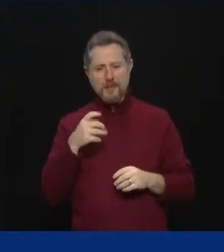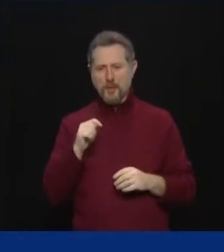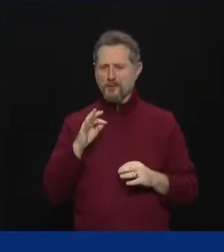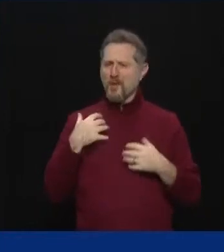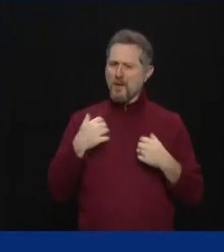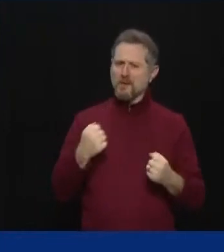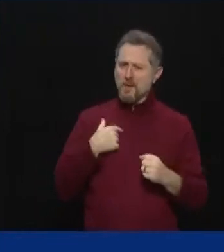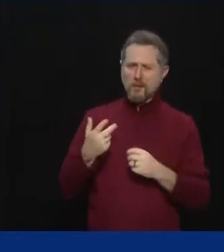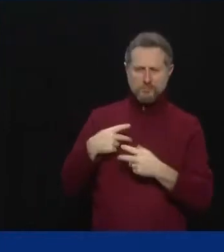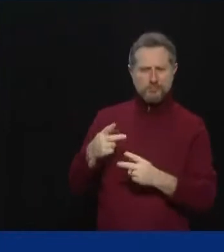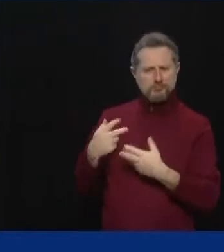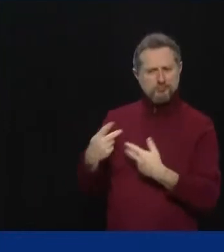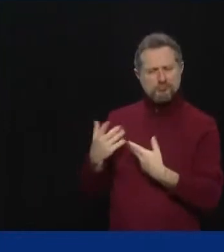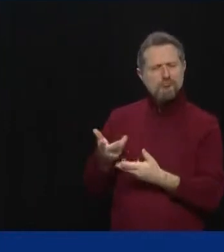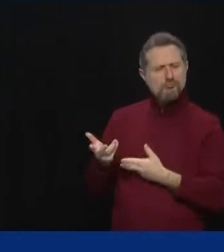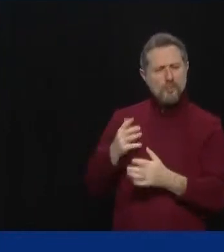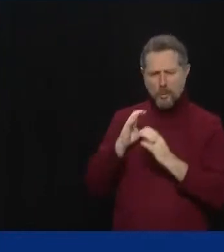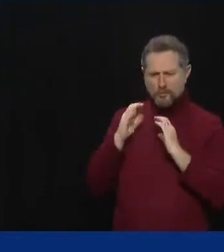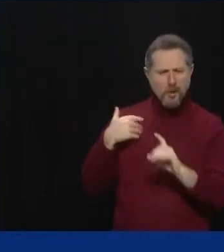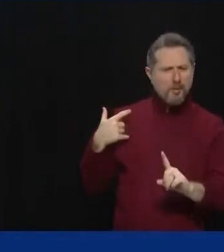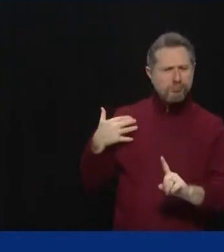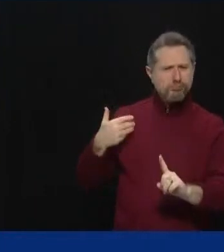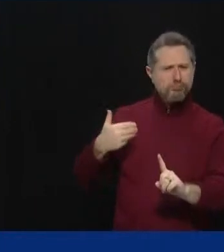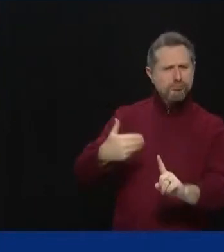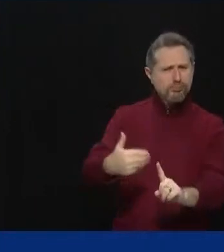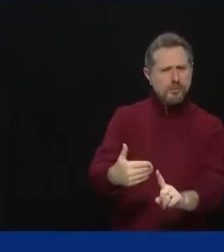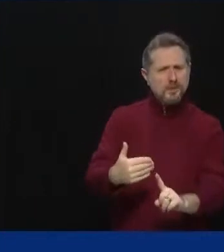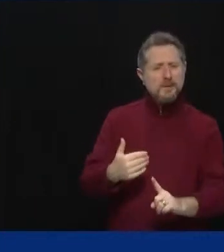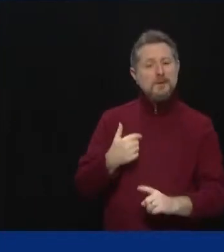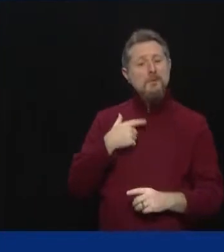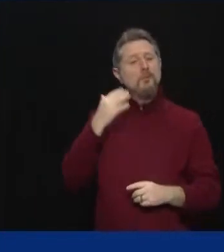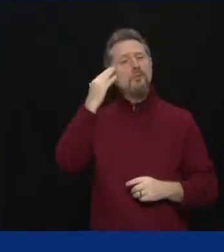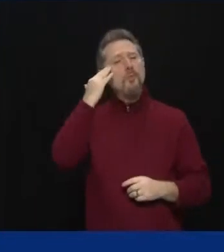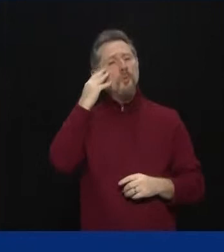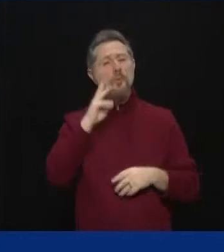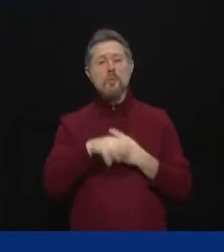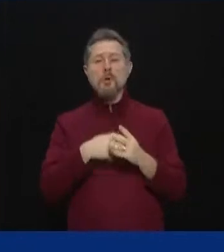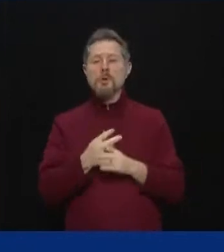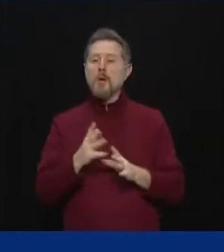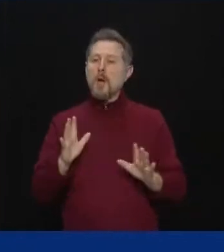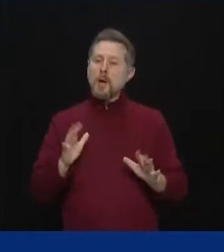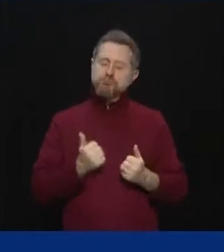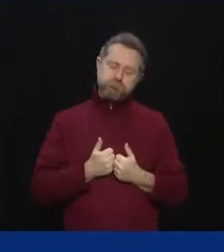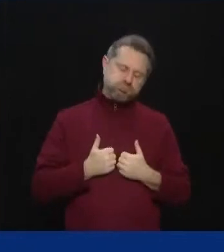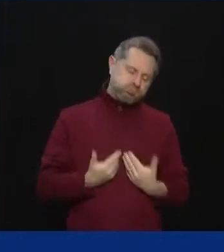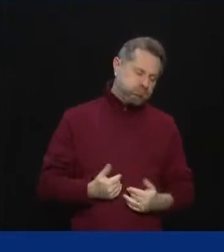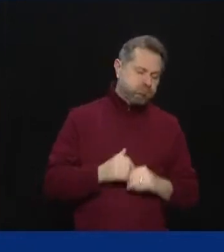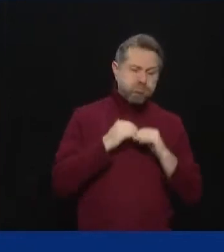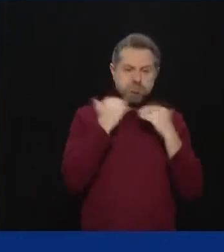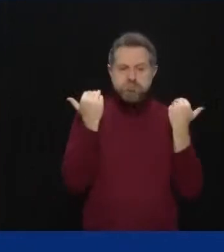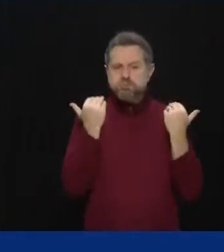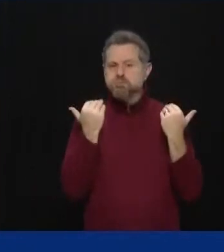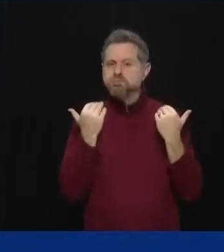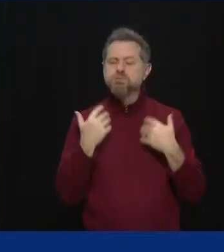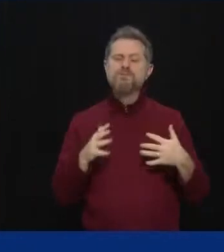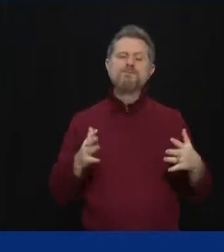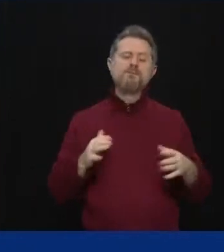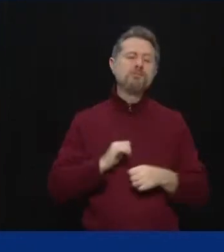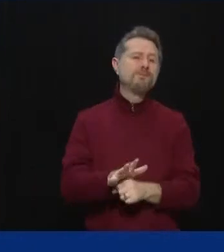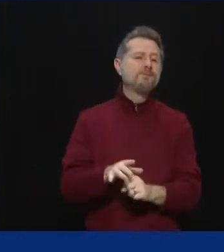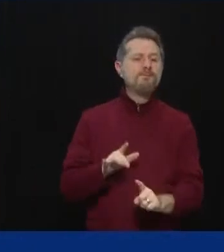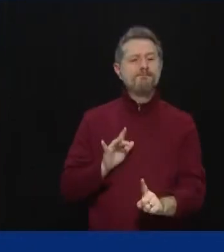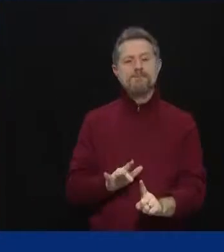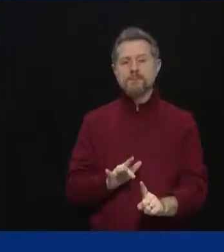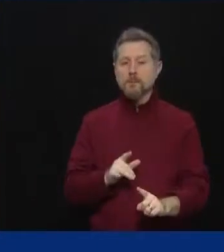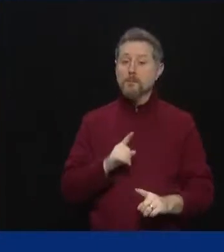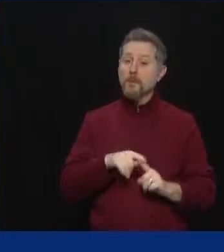communicating frequently. I know that the world is weary of COVID. We are all weary of COVID. Fortunately,